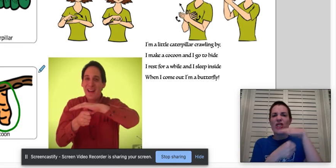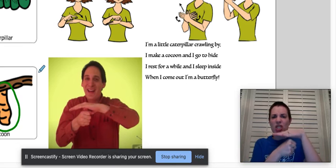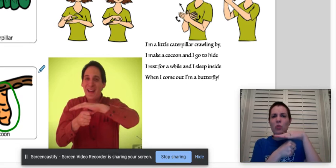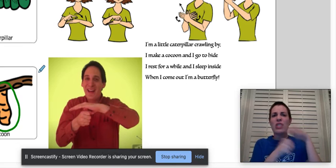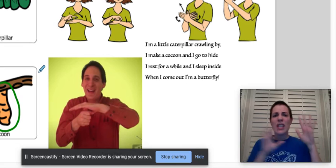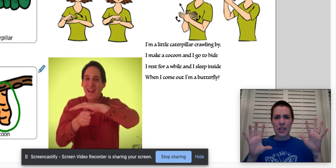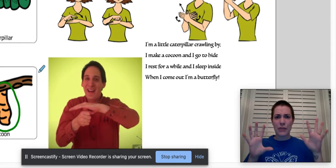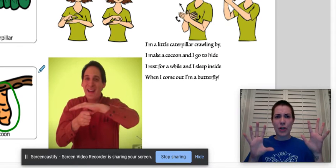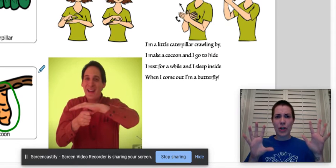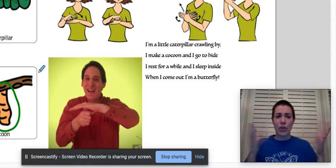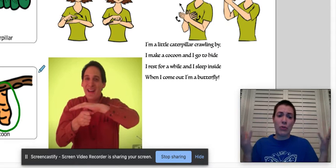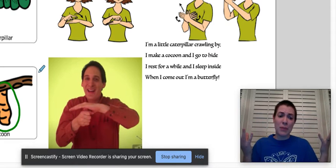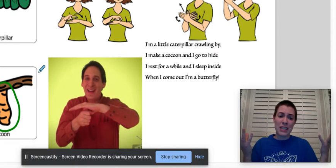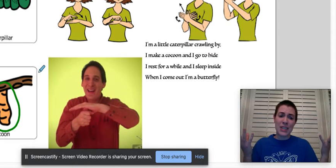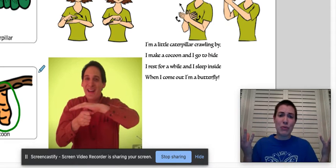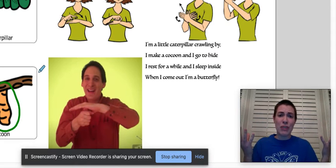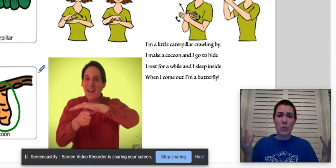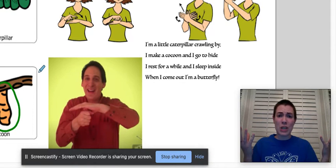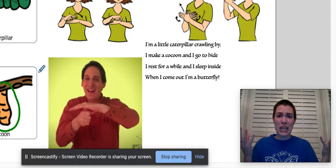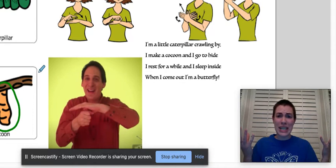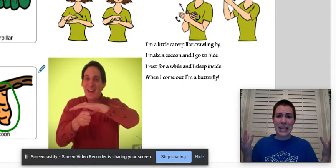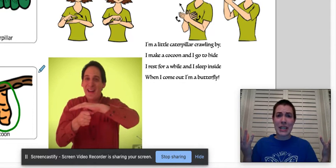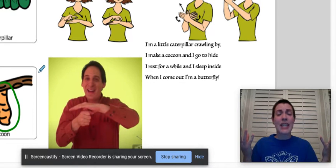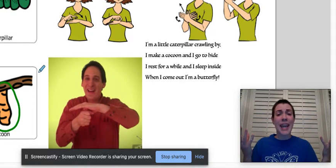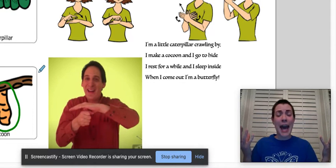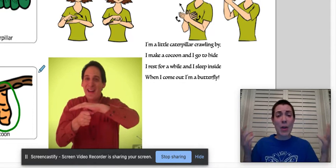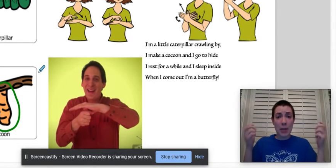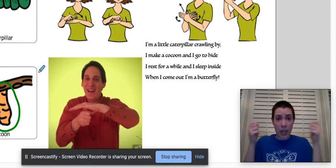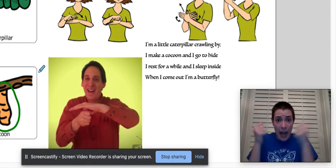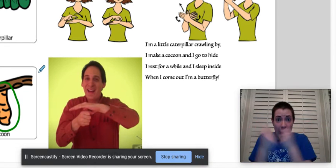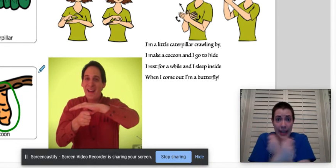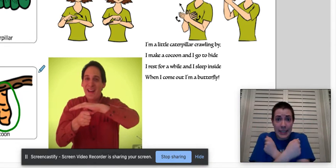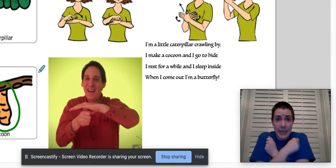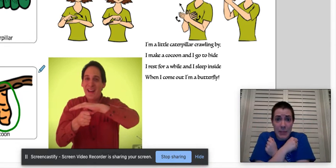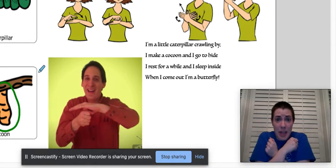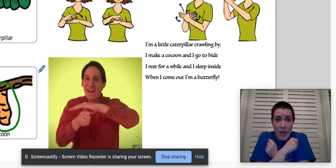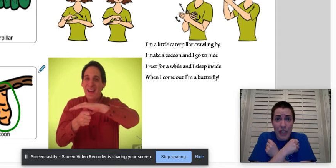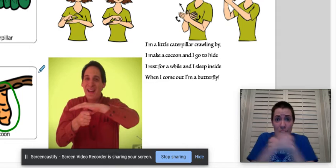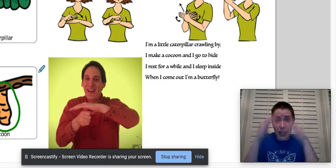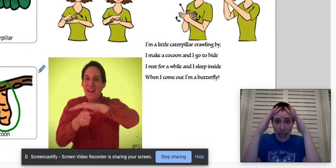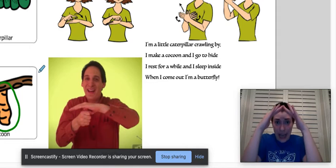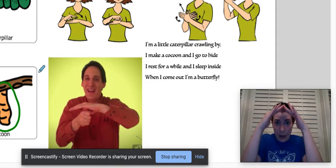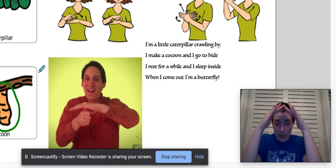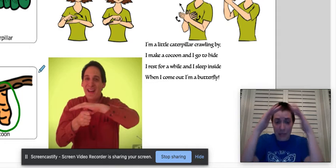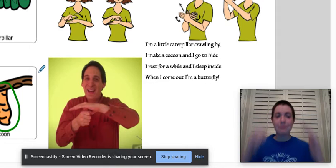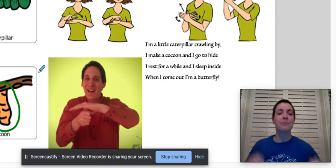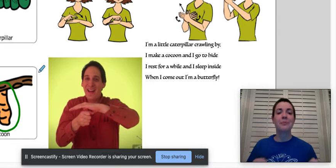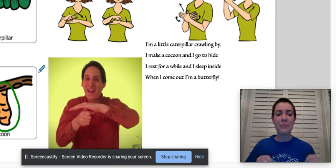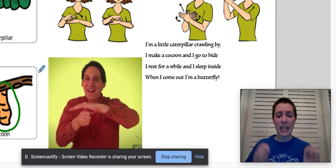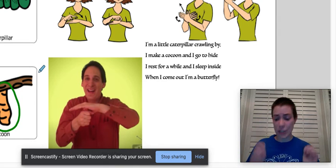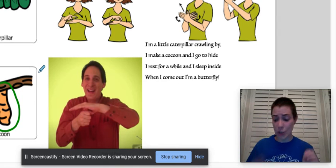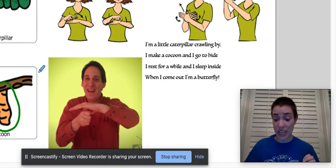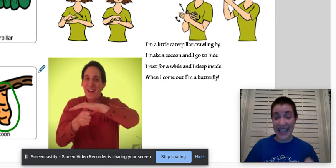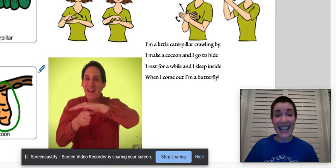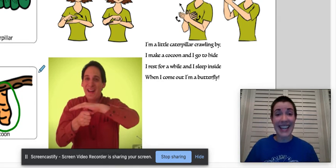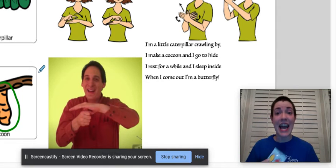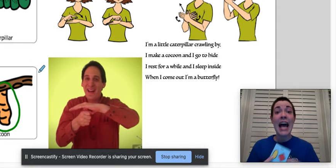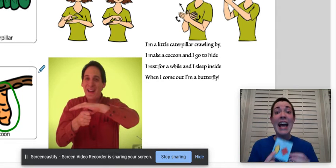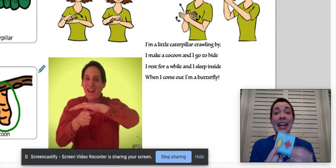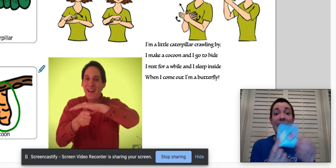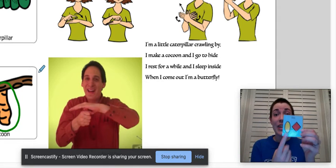to just use this for cocoon because that's really what it is. The caterpillar hides himself in a little house so that